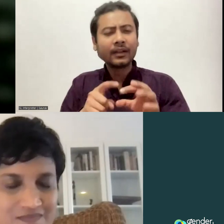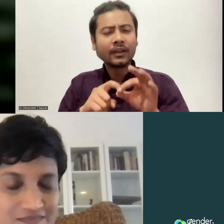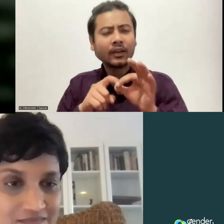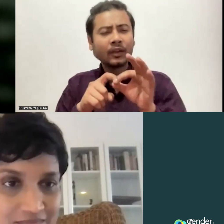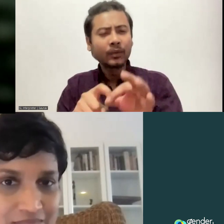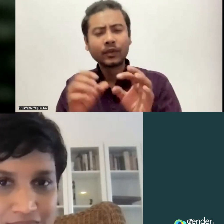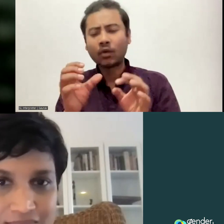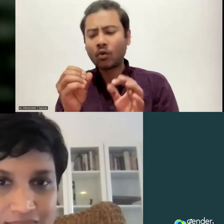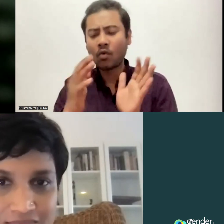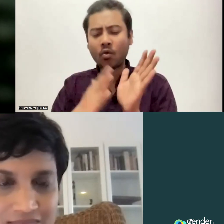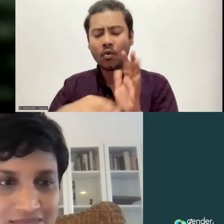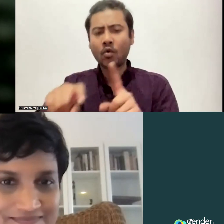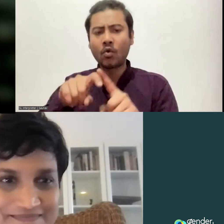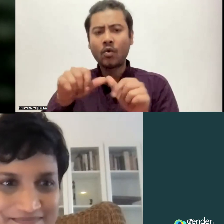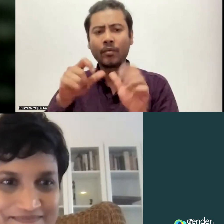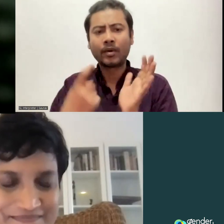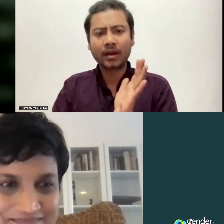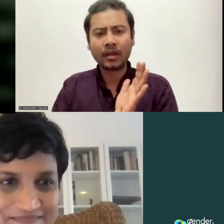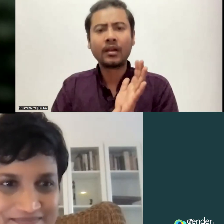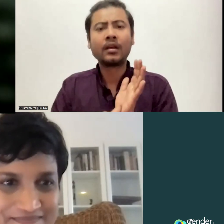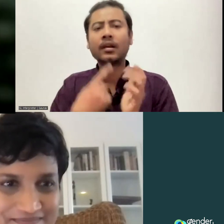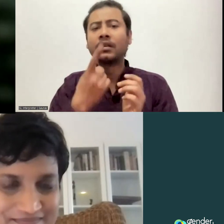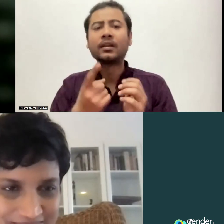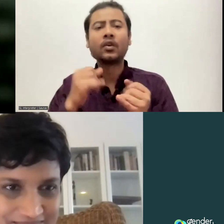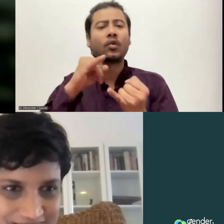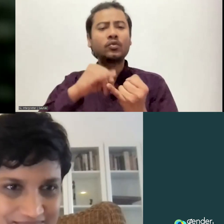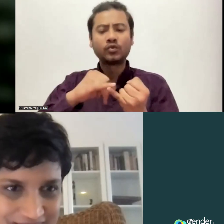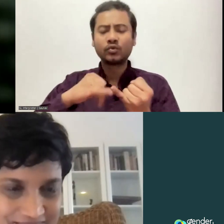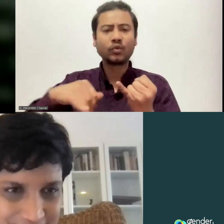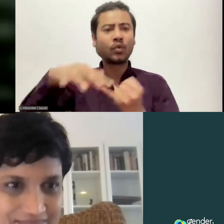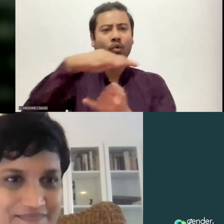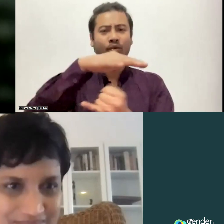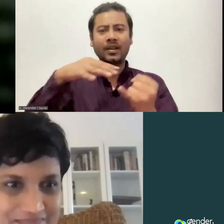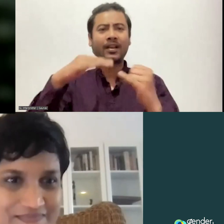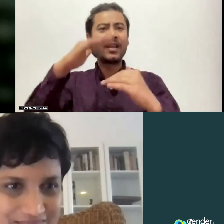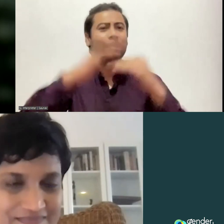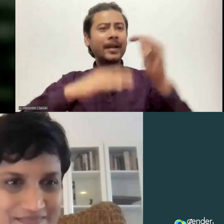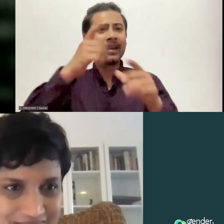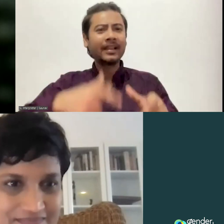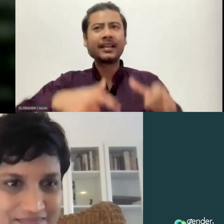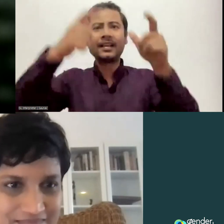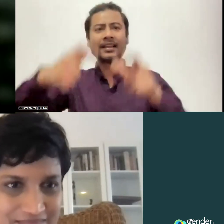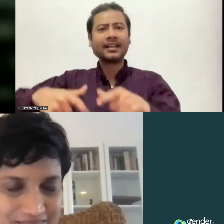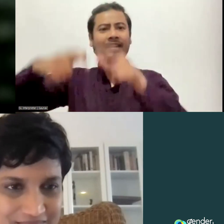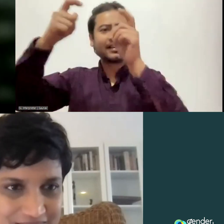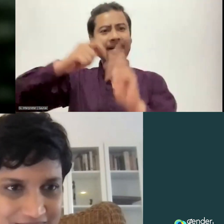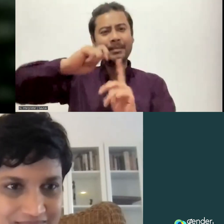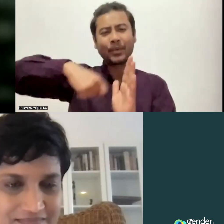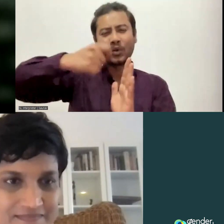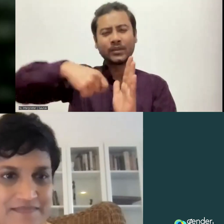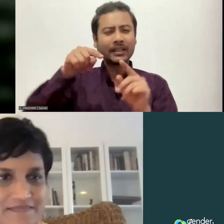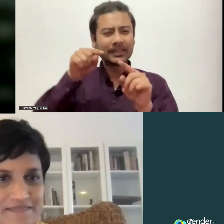of dealing with social housing projects. I think you've dealt with a little bit of that in your conversation. But one of the other